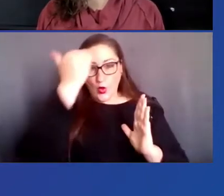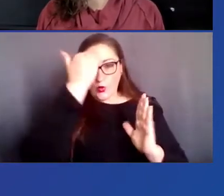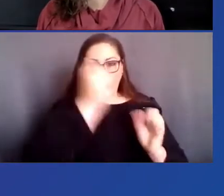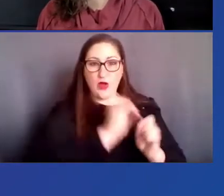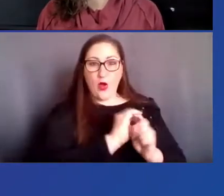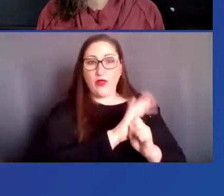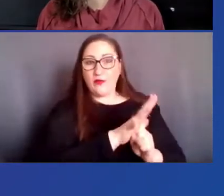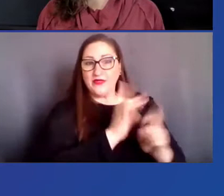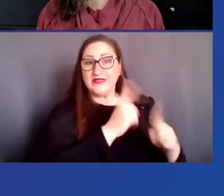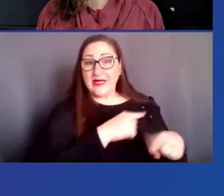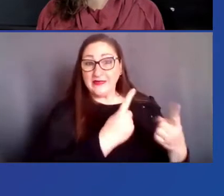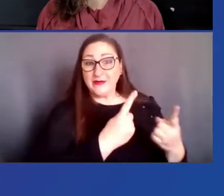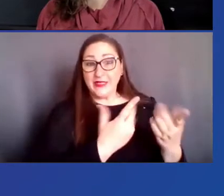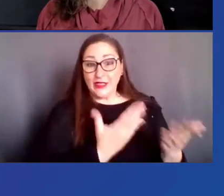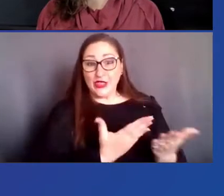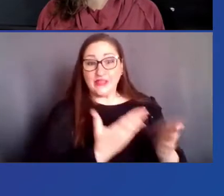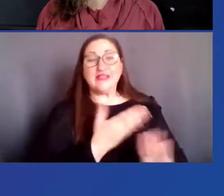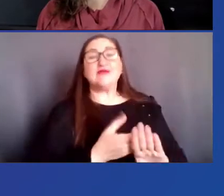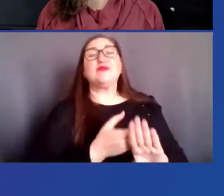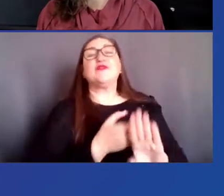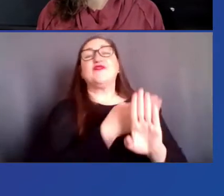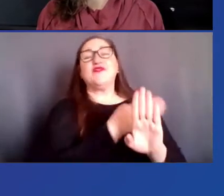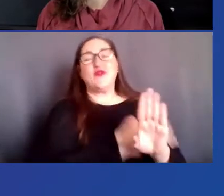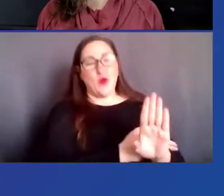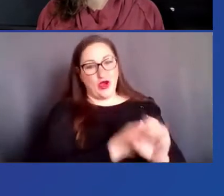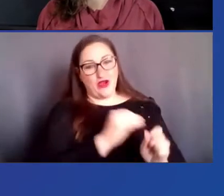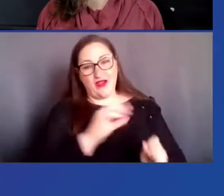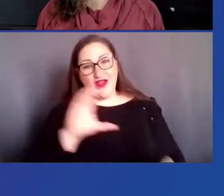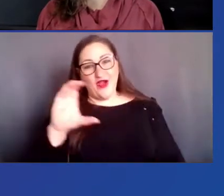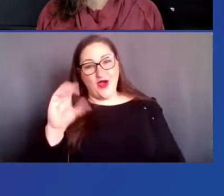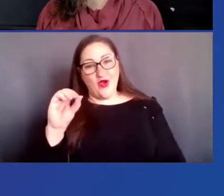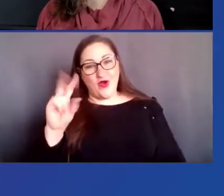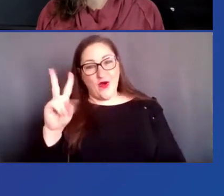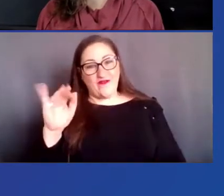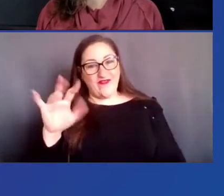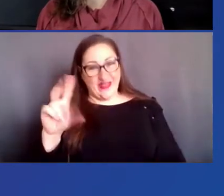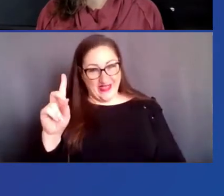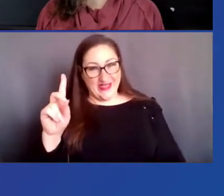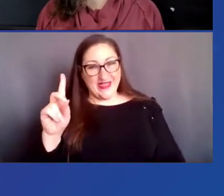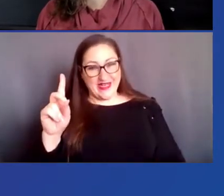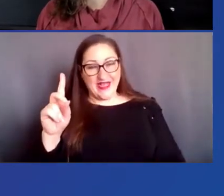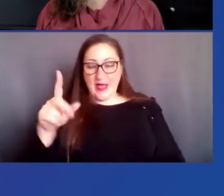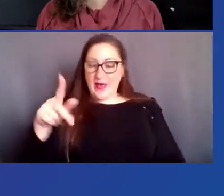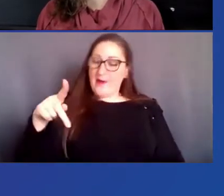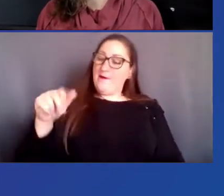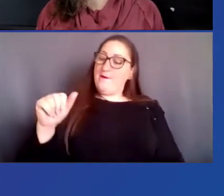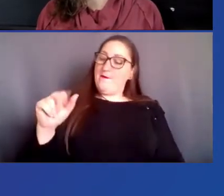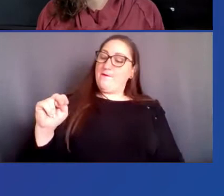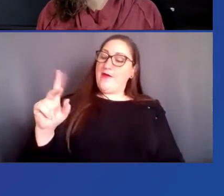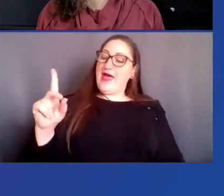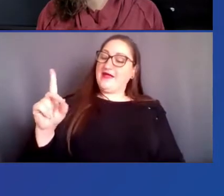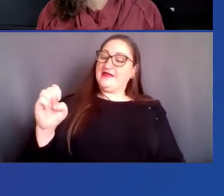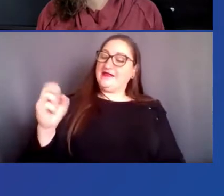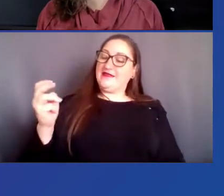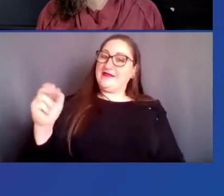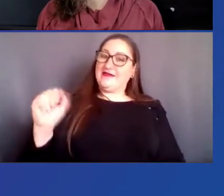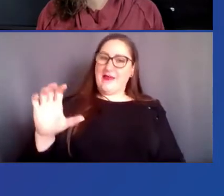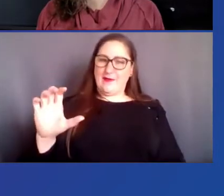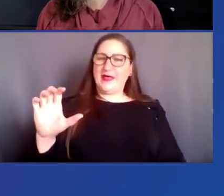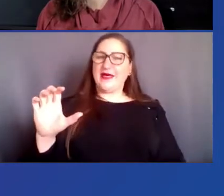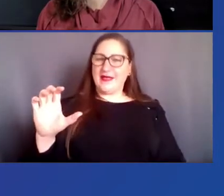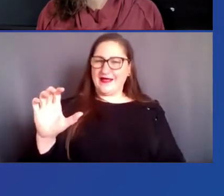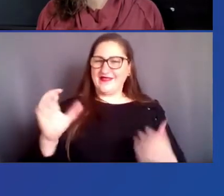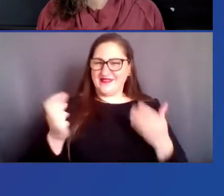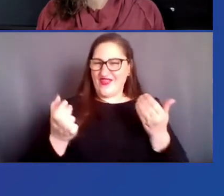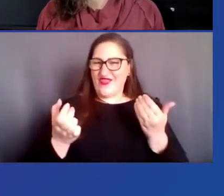here since before COVID, right? And so the digital platform is there for